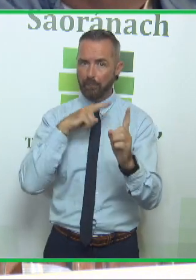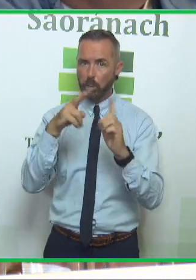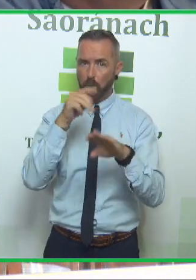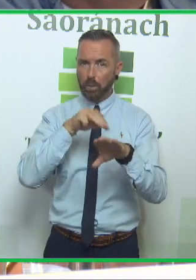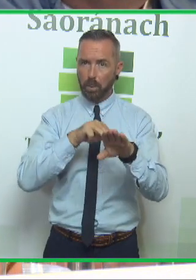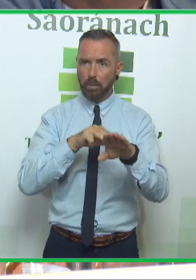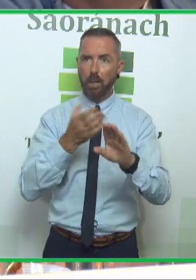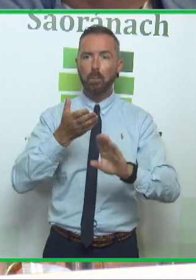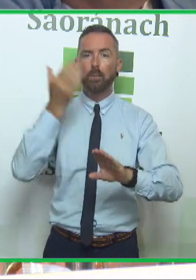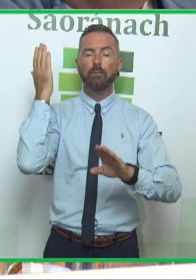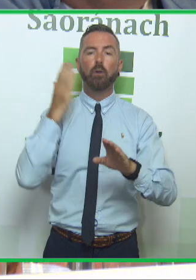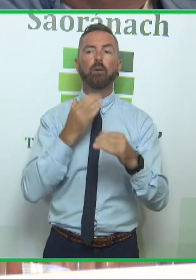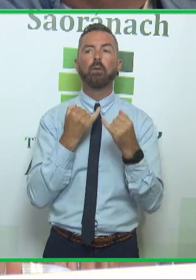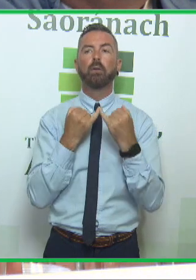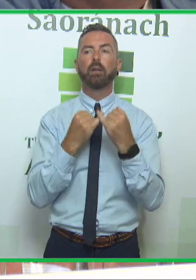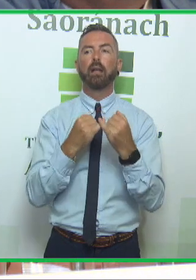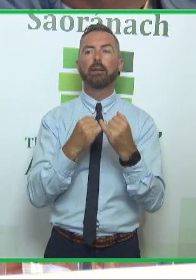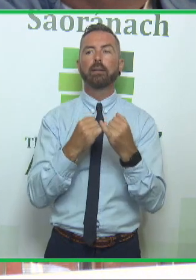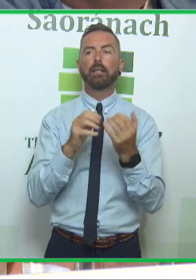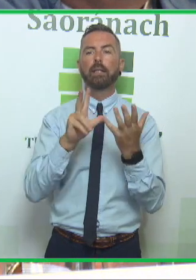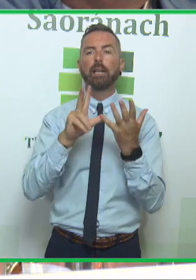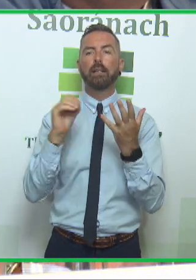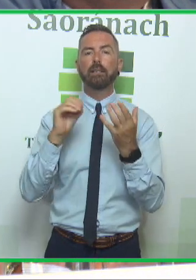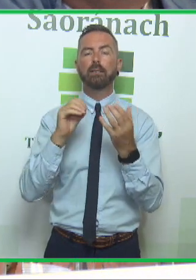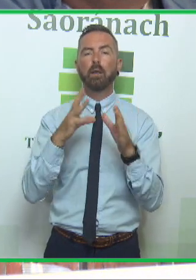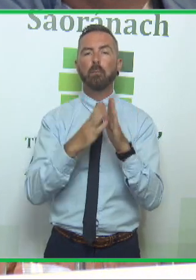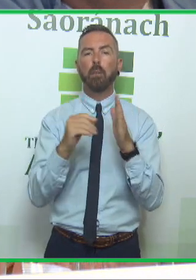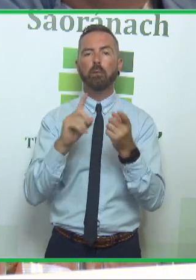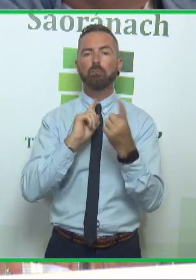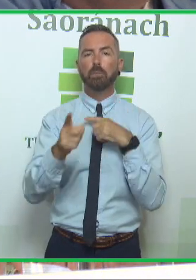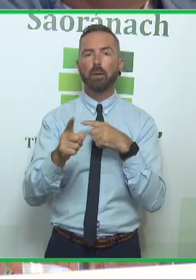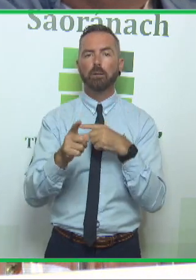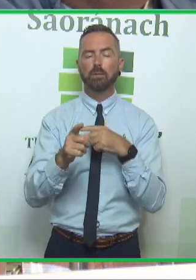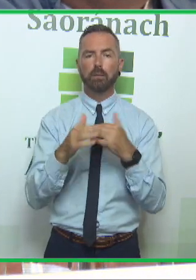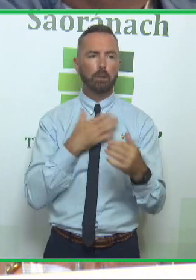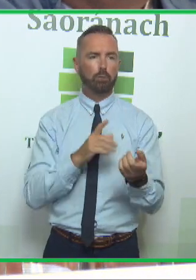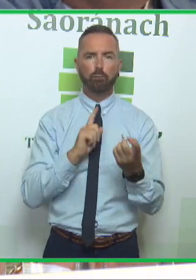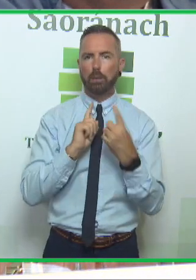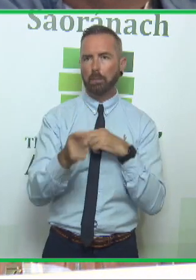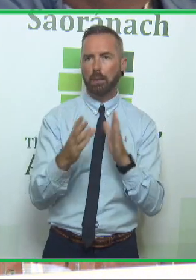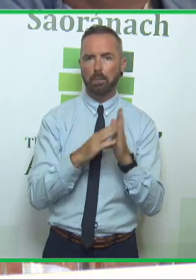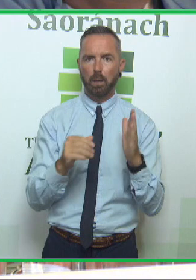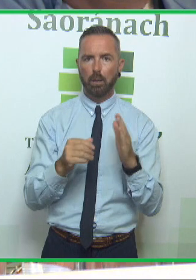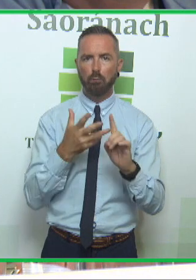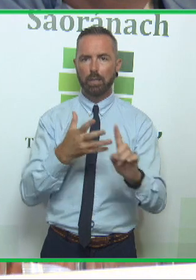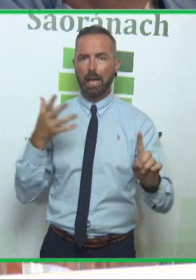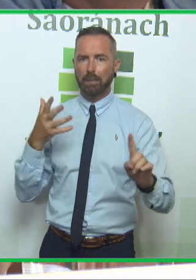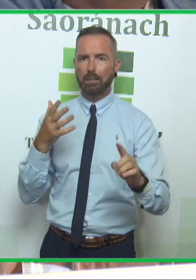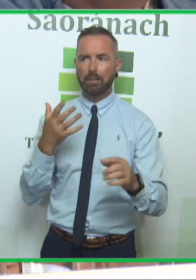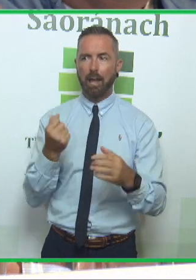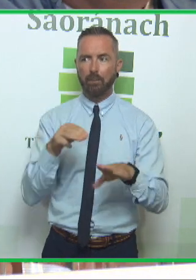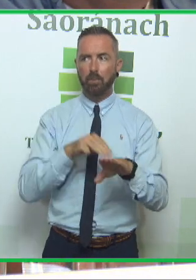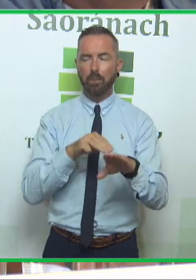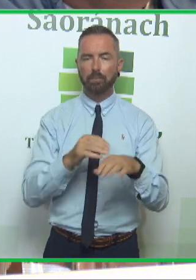Before it was just like AIDS, the AIDS response in the 80s was. It's a stimulus response. It's always going to be reactionary and it'll have its difficulties,